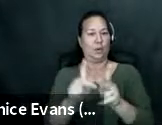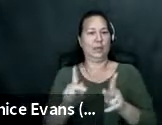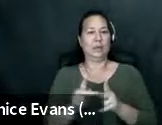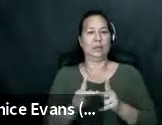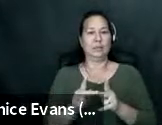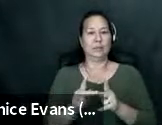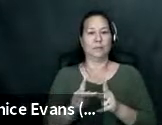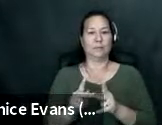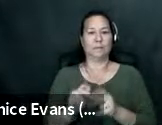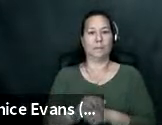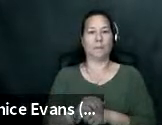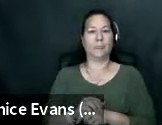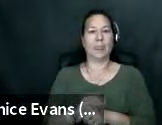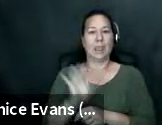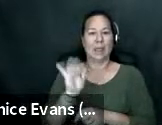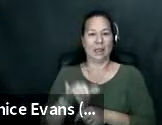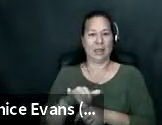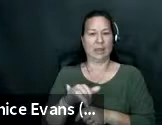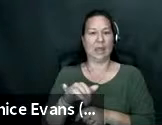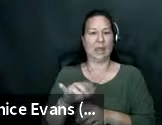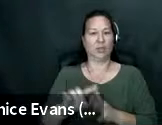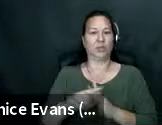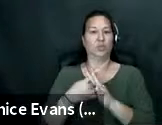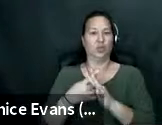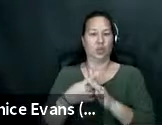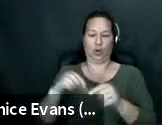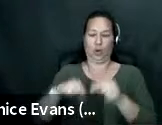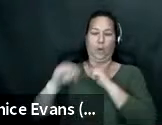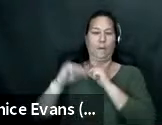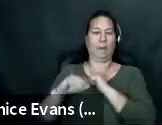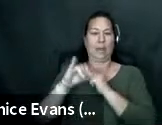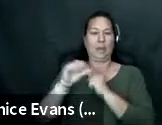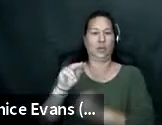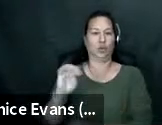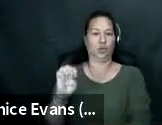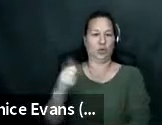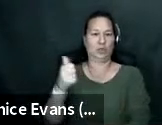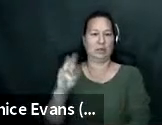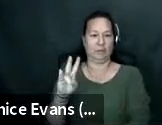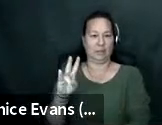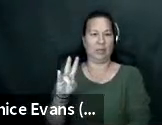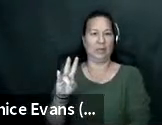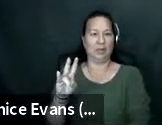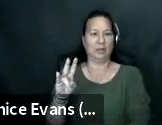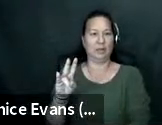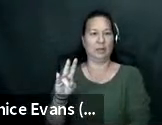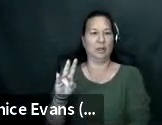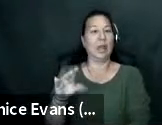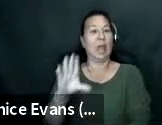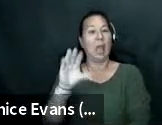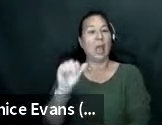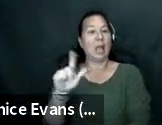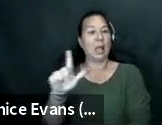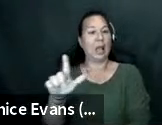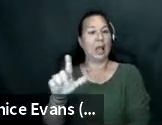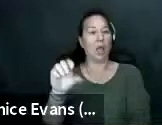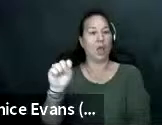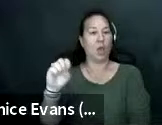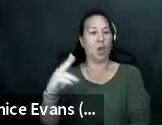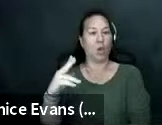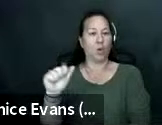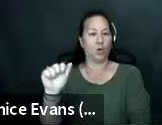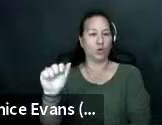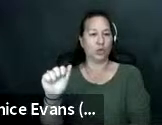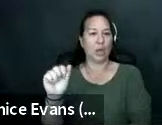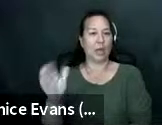17th. According to Cal OSHA, employers should implement the June 17th COVID-19